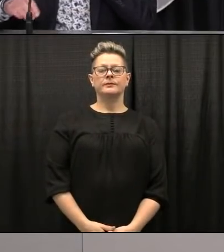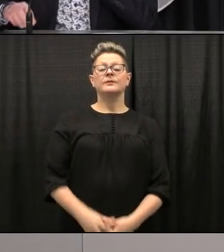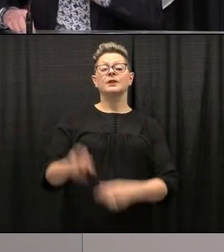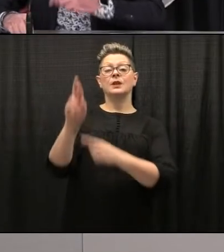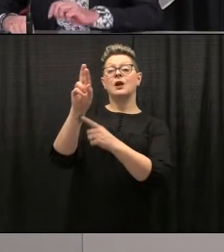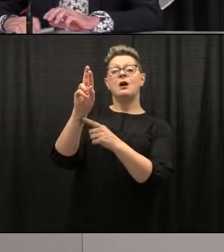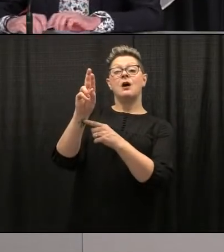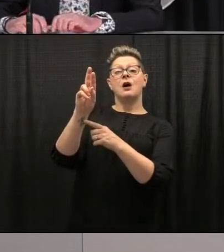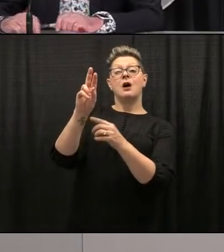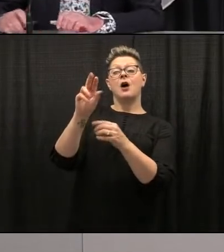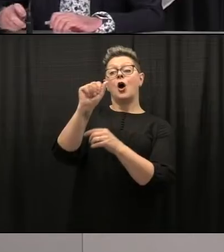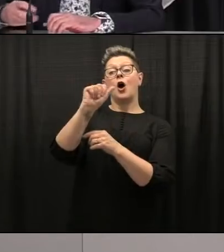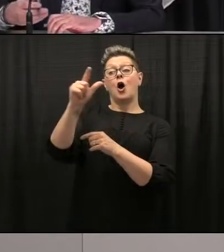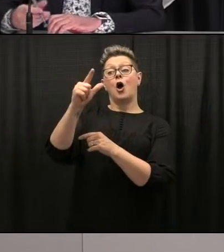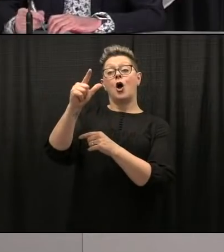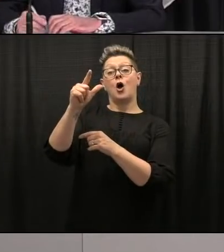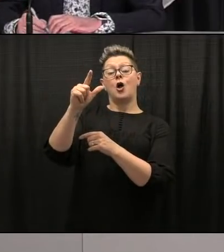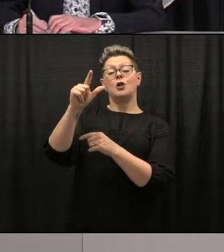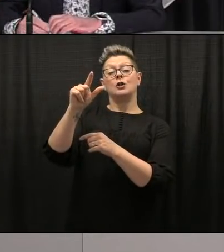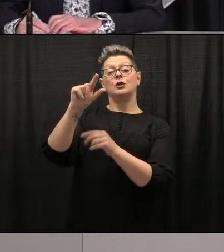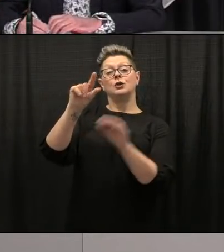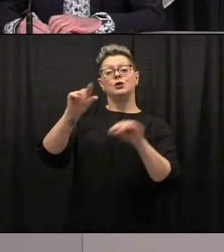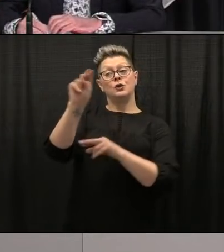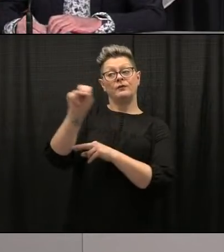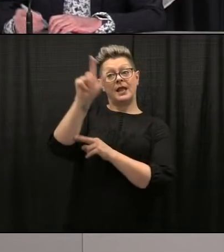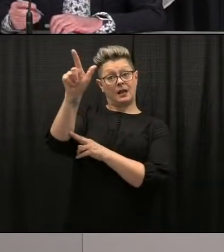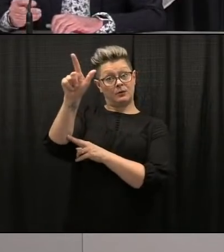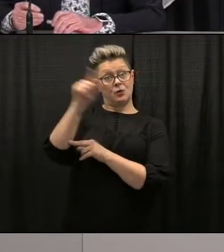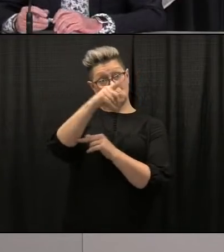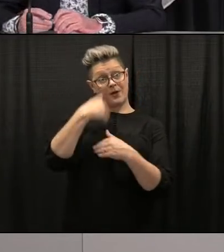Renelle Legros with All Newfoundland Labrador. Do you have a final question?